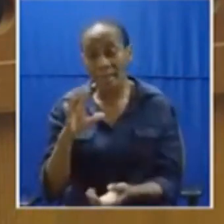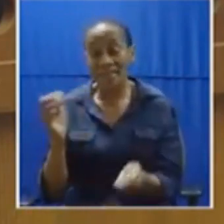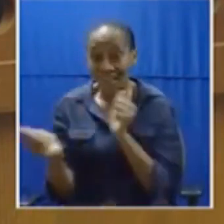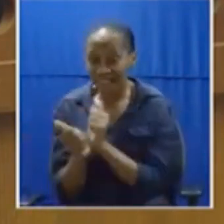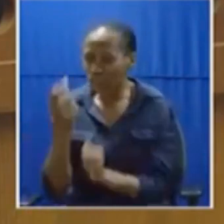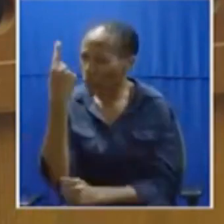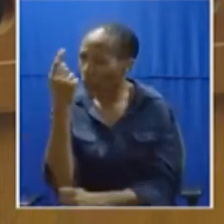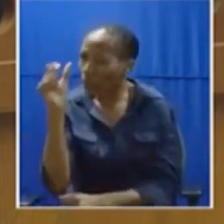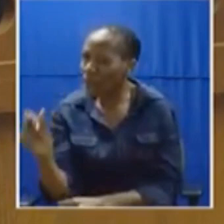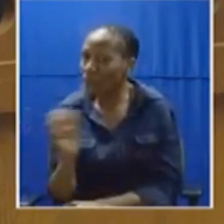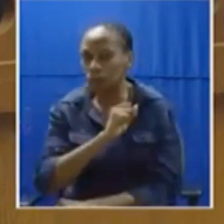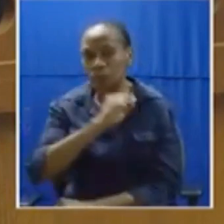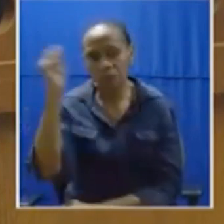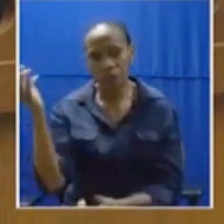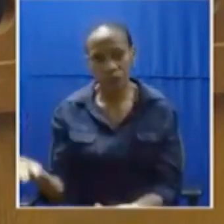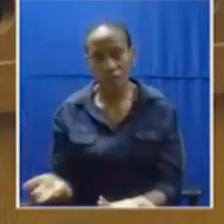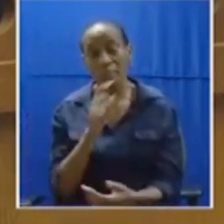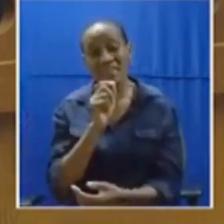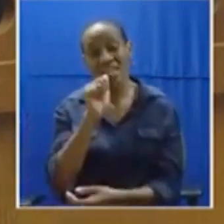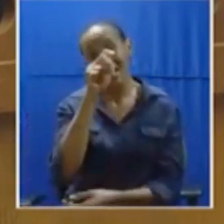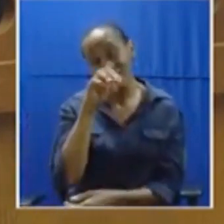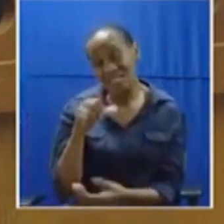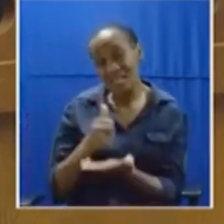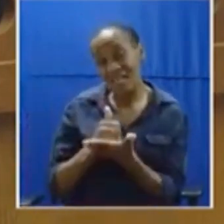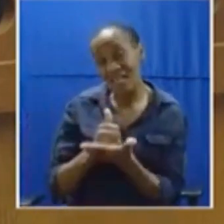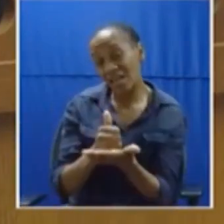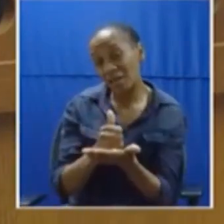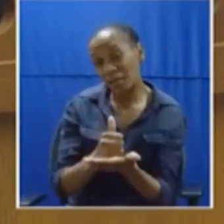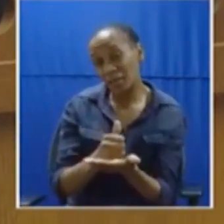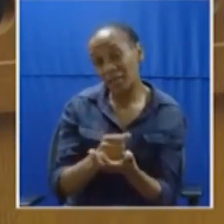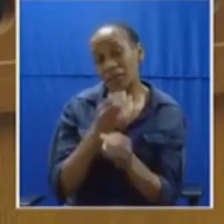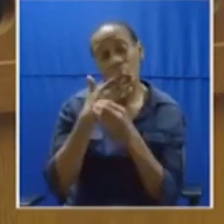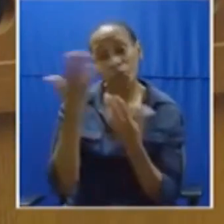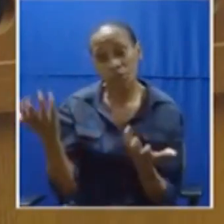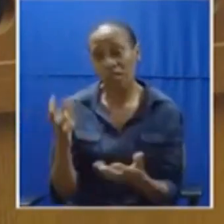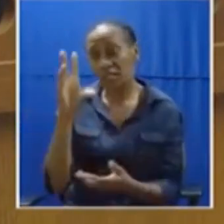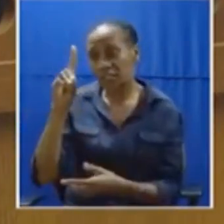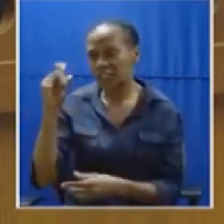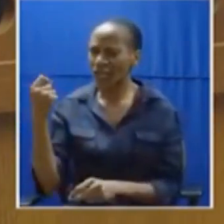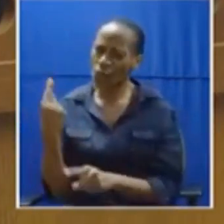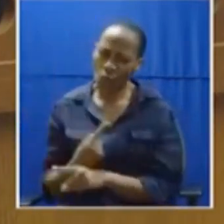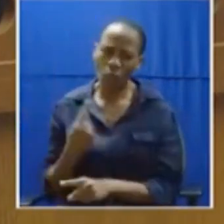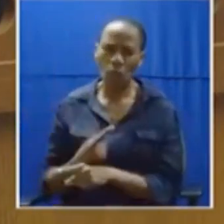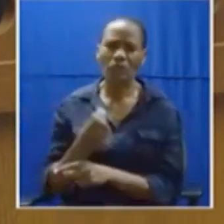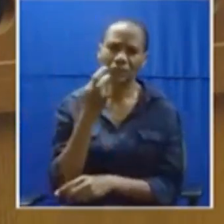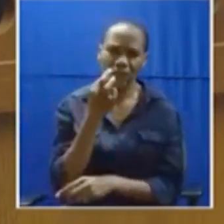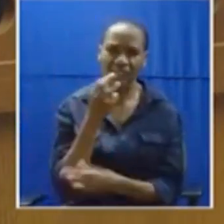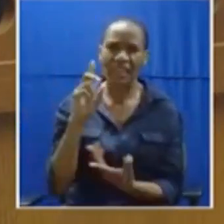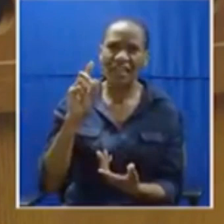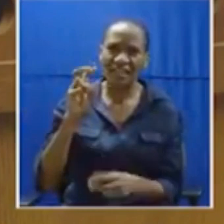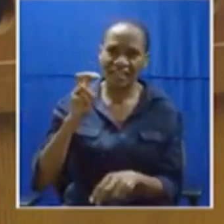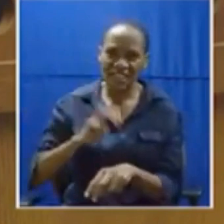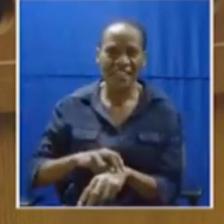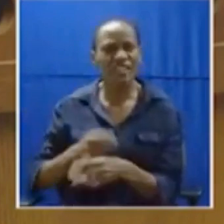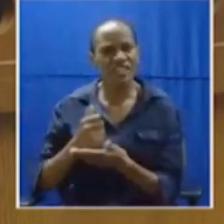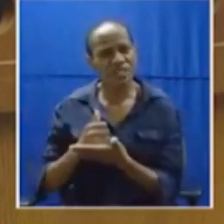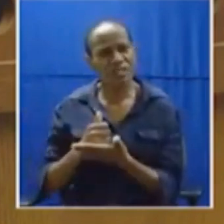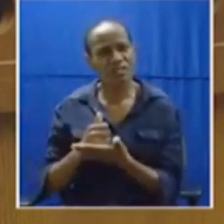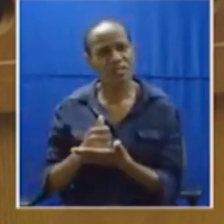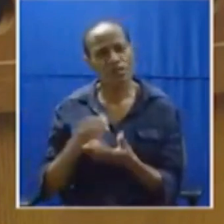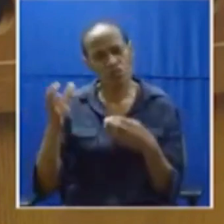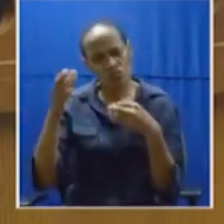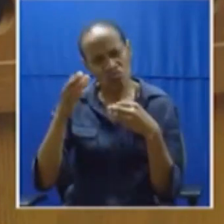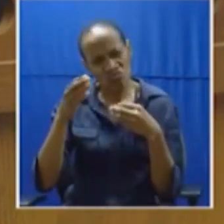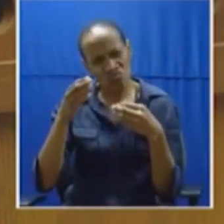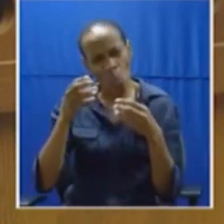Eskom is simply not enough. The DA has long been calling for a complete overhaul of this dinosaur monopoly, which is killing our economy